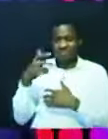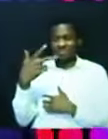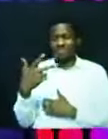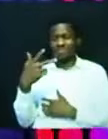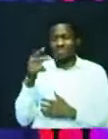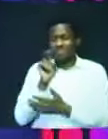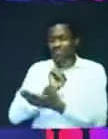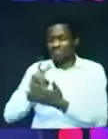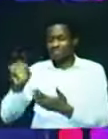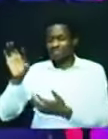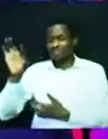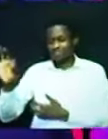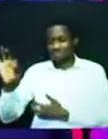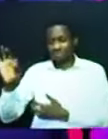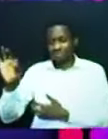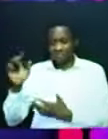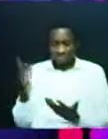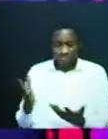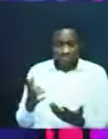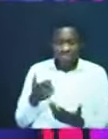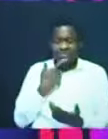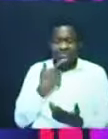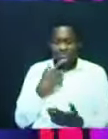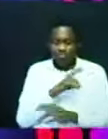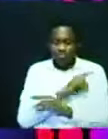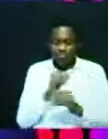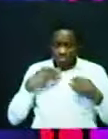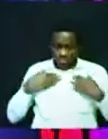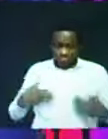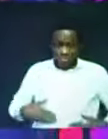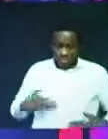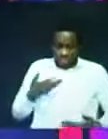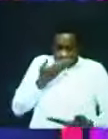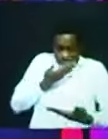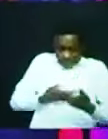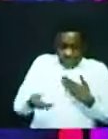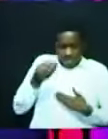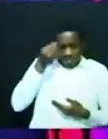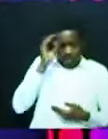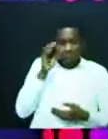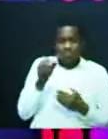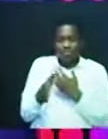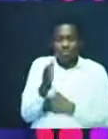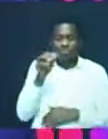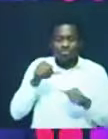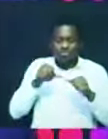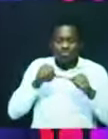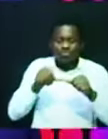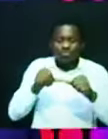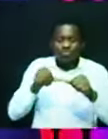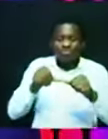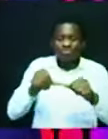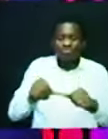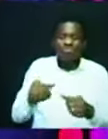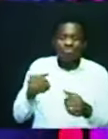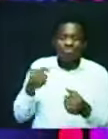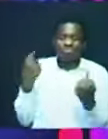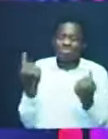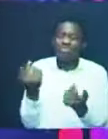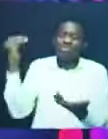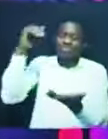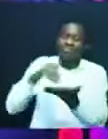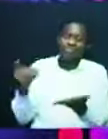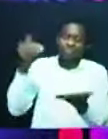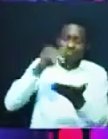1 John 3:9 No one who is born of God will continue to sin, because God's seed remains in them.